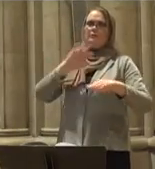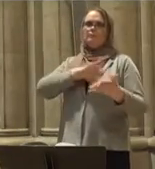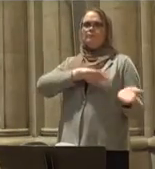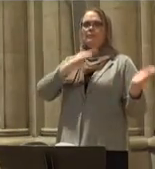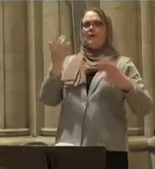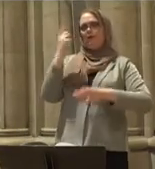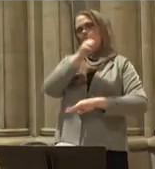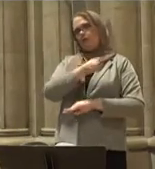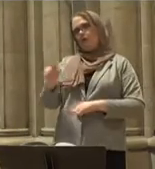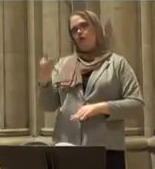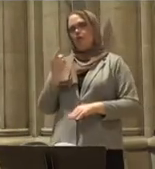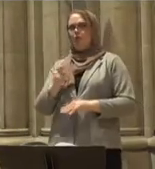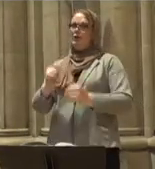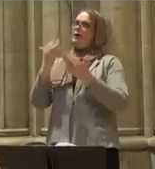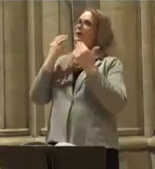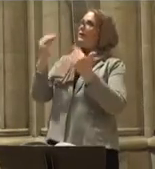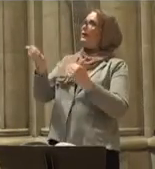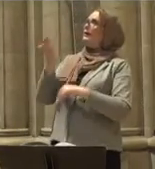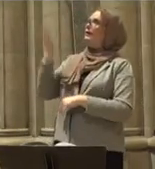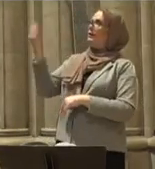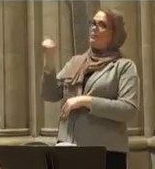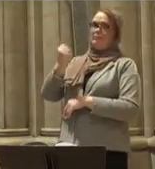faith with thanksgiving.